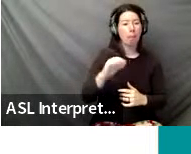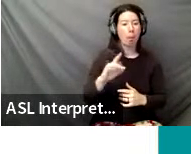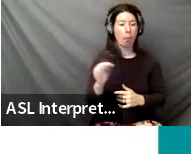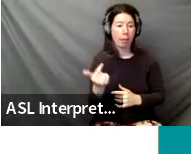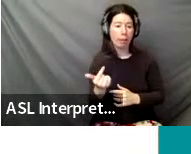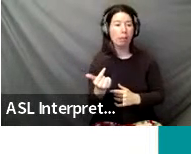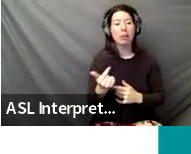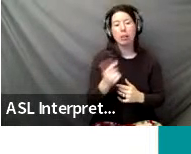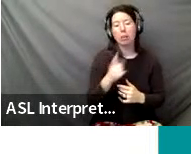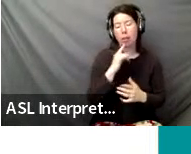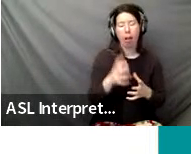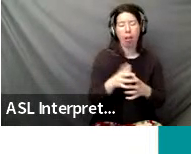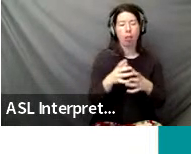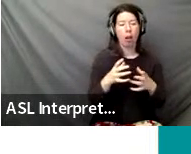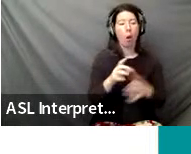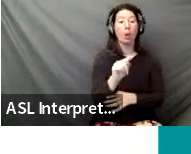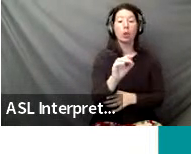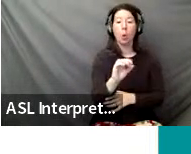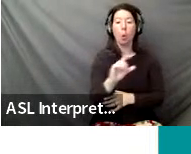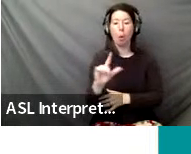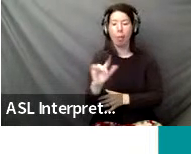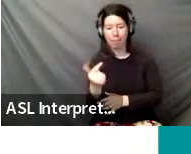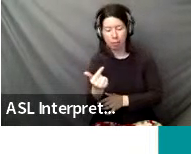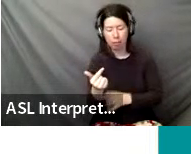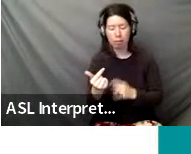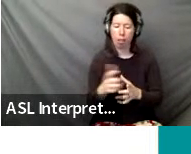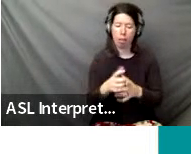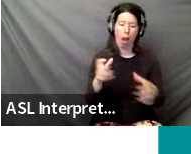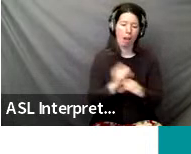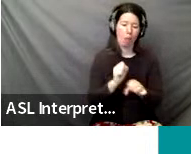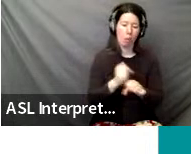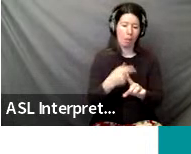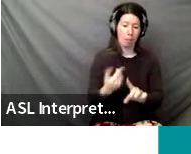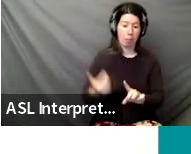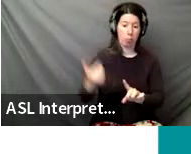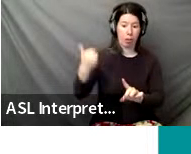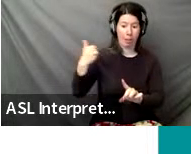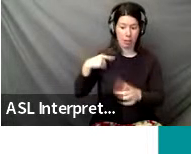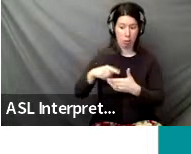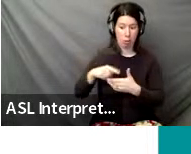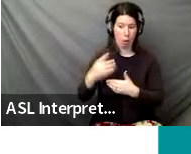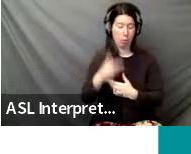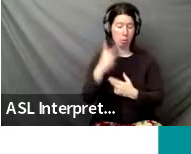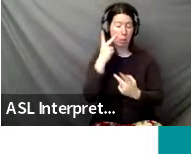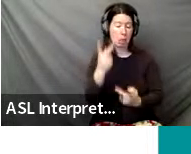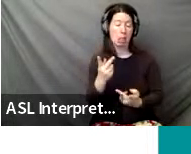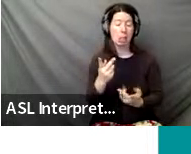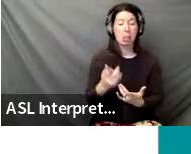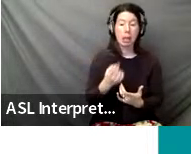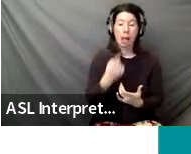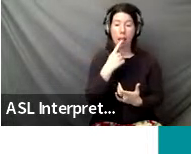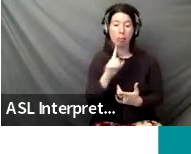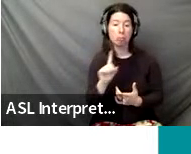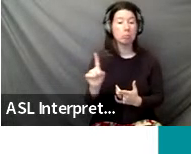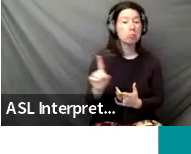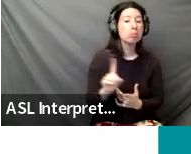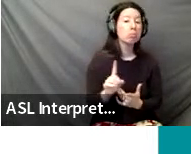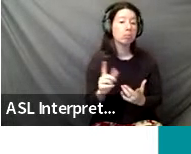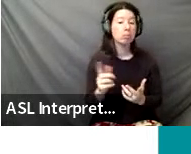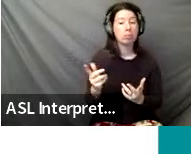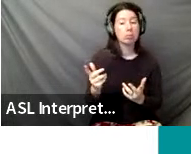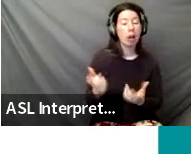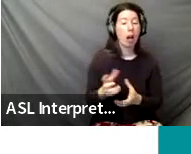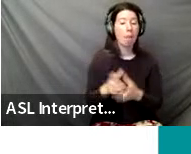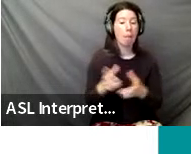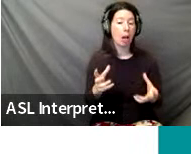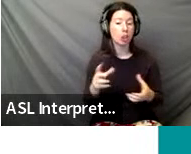done in the previous program to see what tolling could contribute to the program as far as being